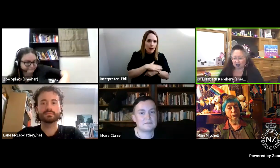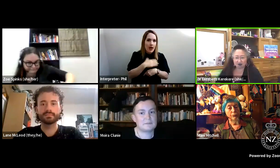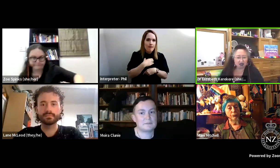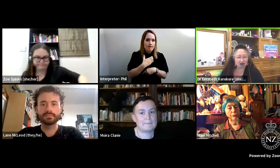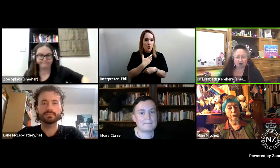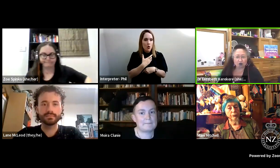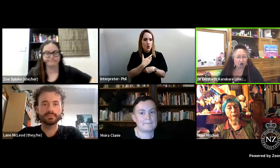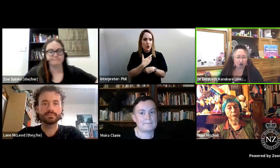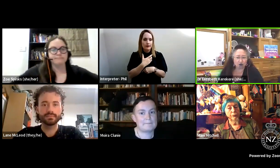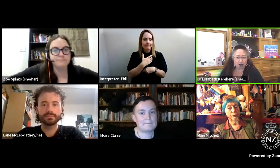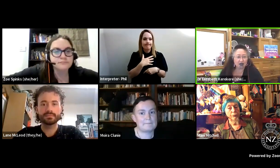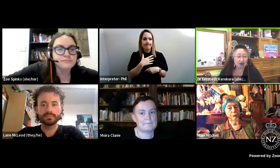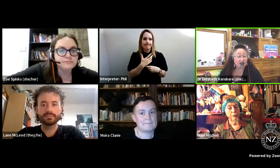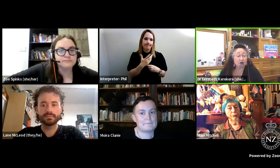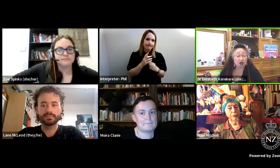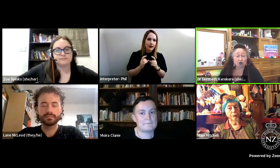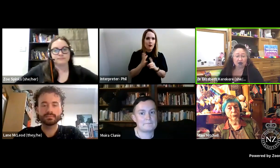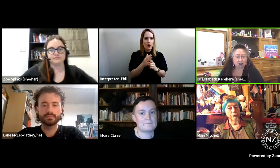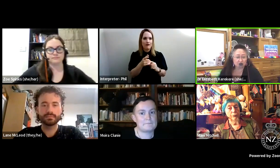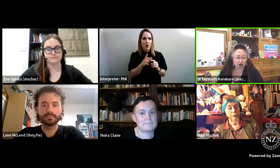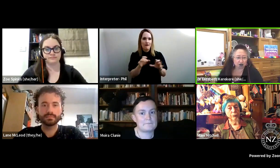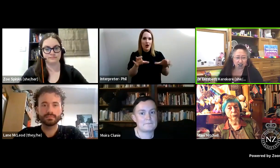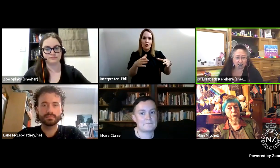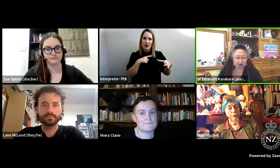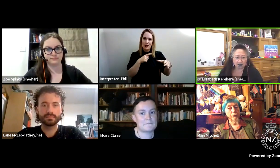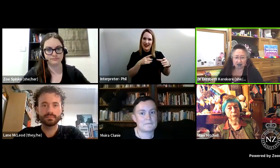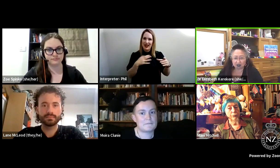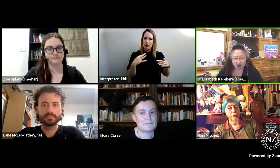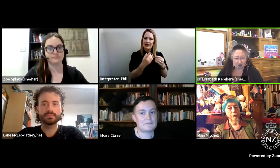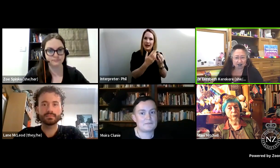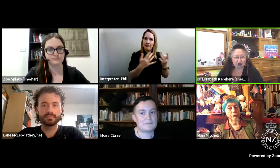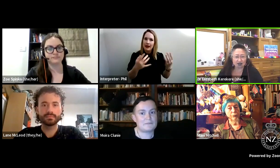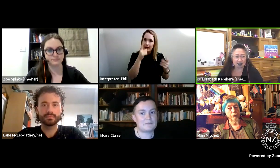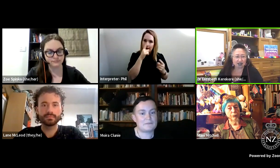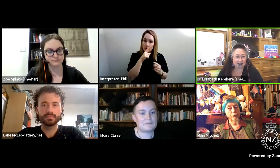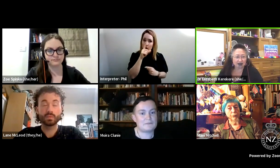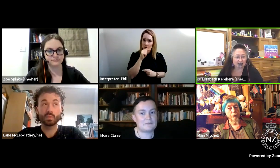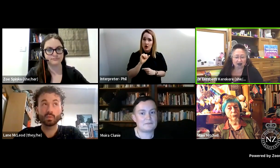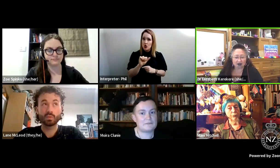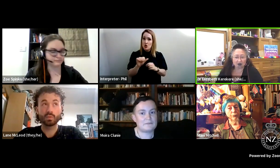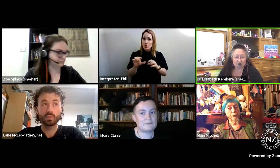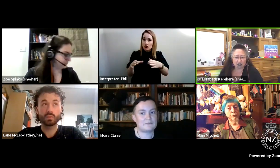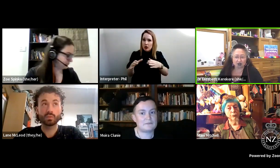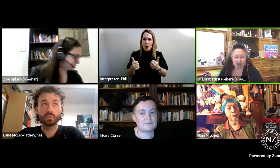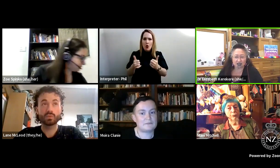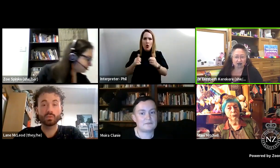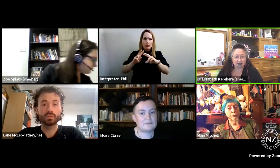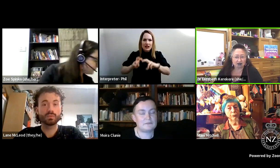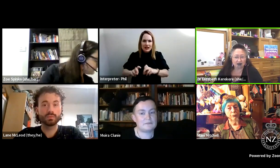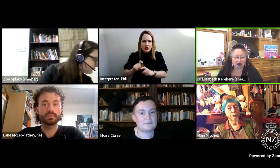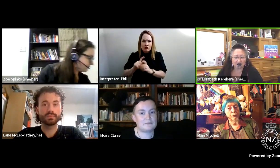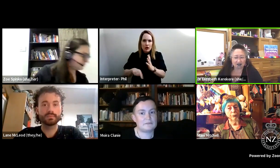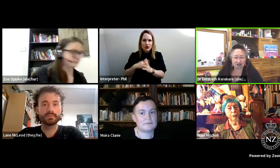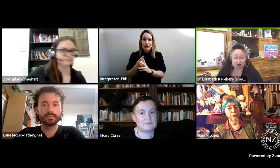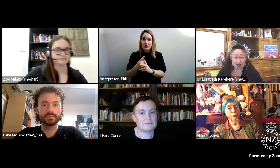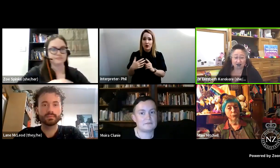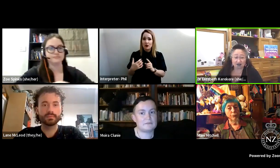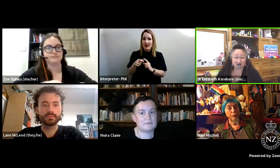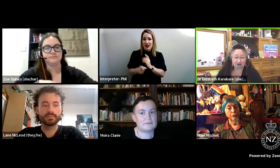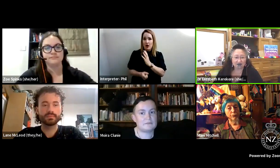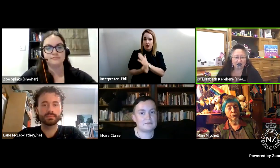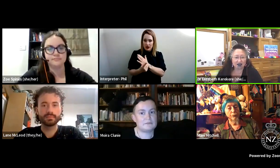so it can be an informal group, it could be your research project. So absolutely take that opportunity to